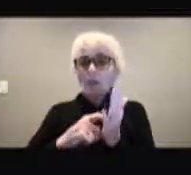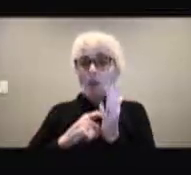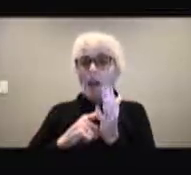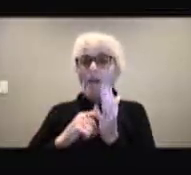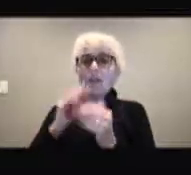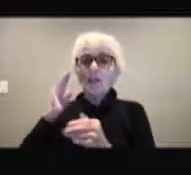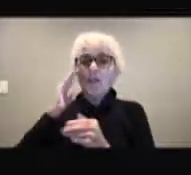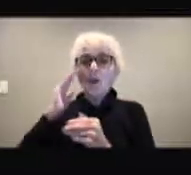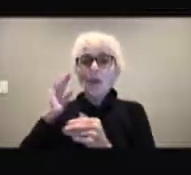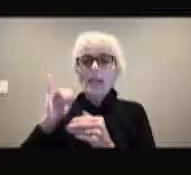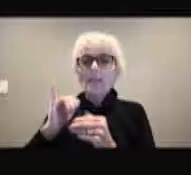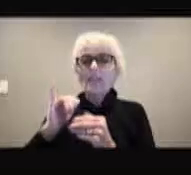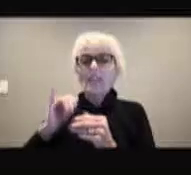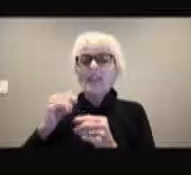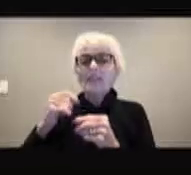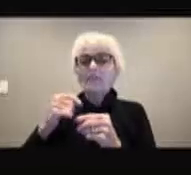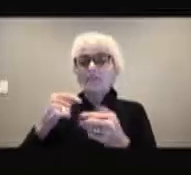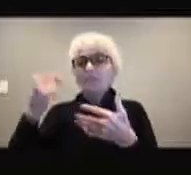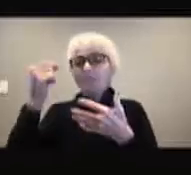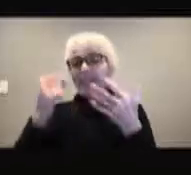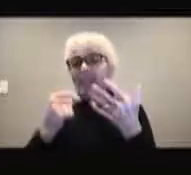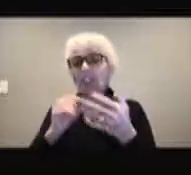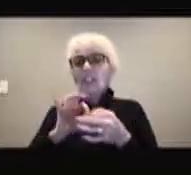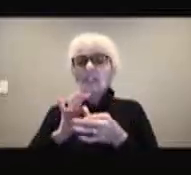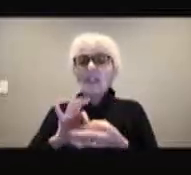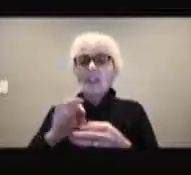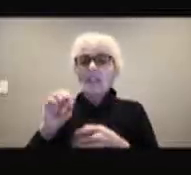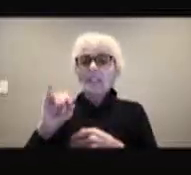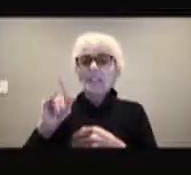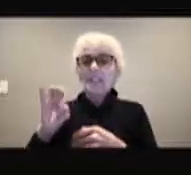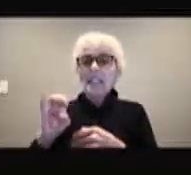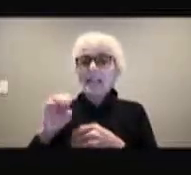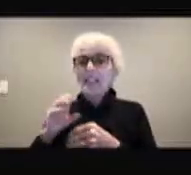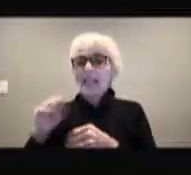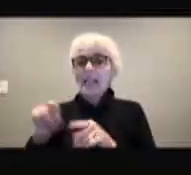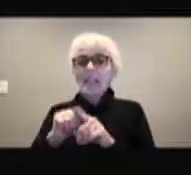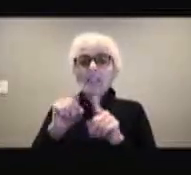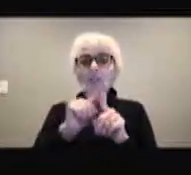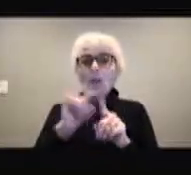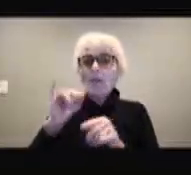Likewise, because of the scope of work, a stormwater permit was not needed as a part